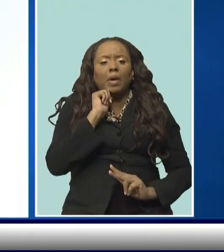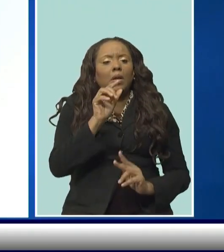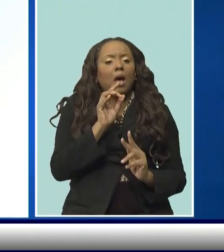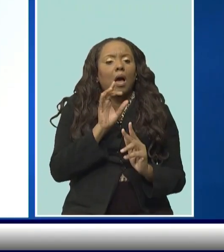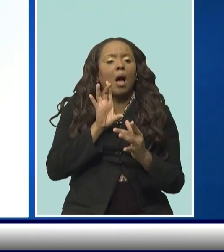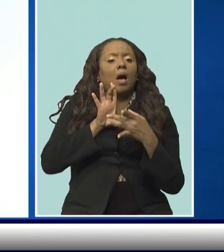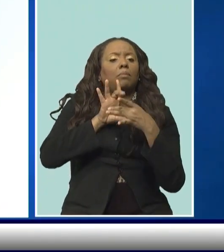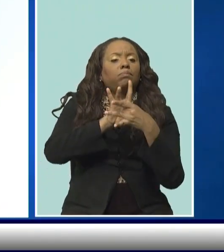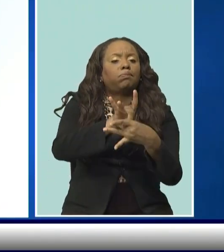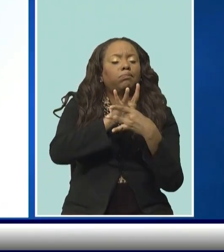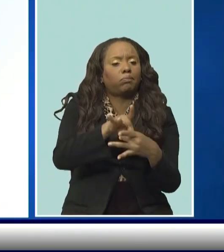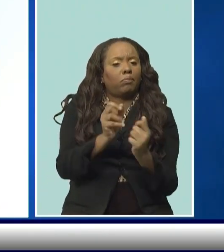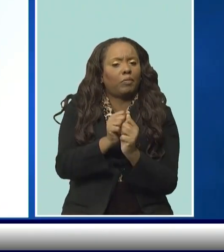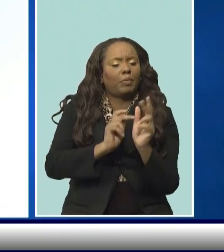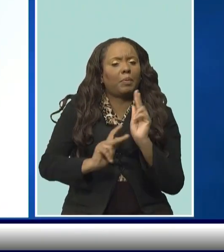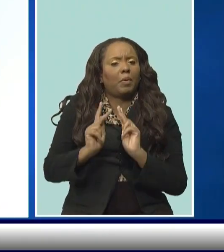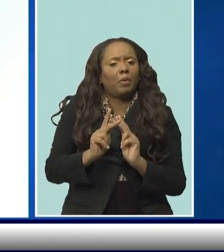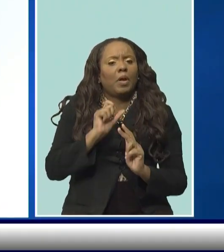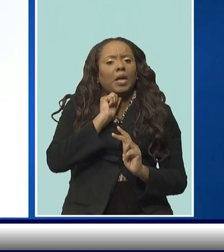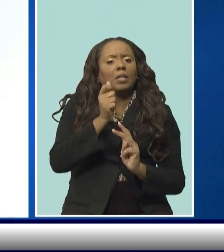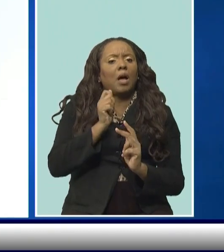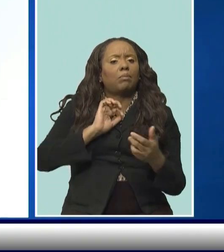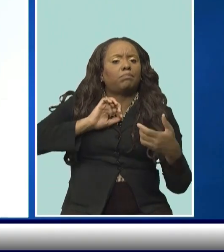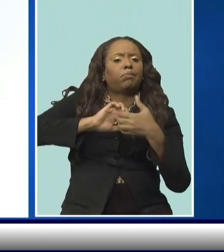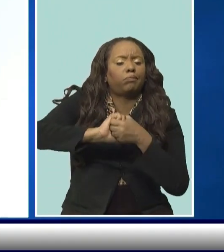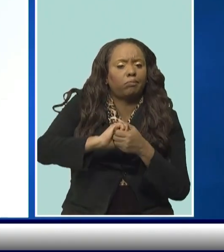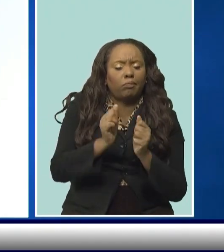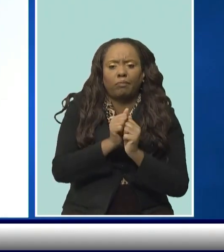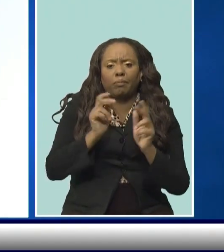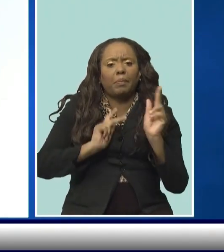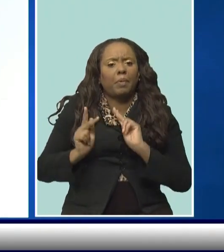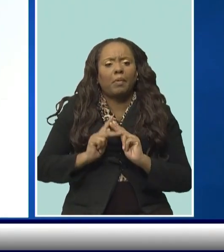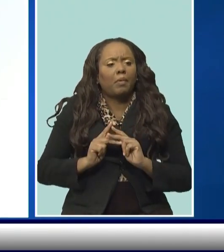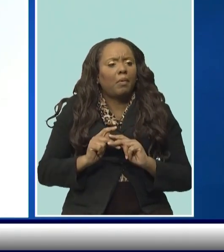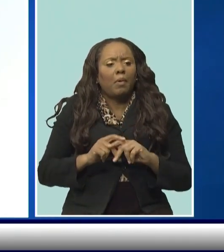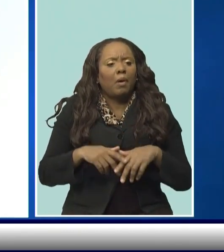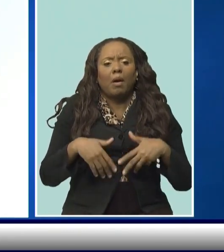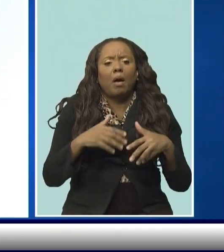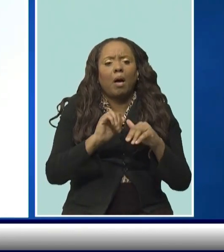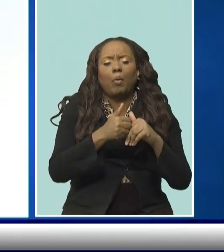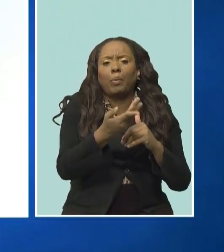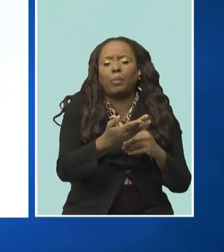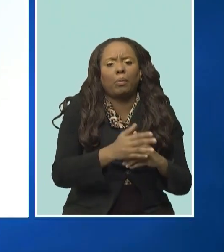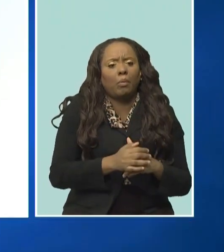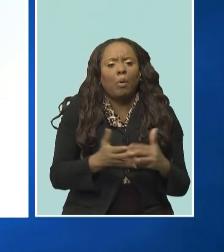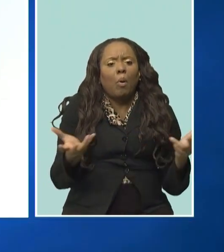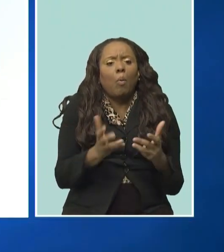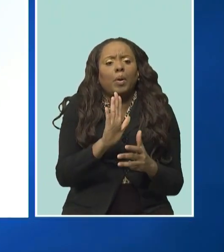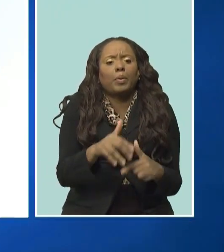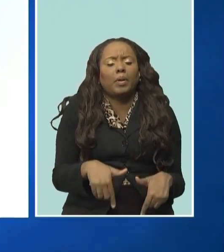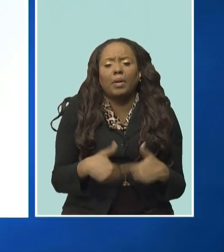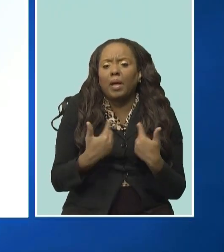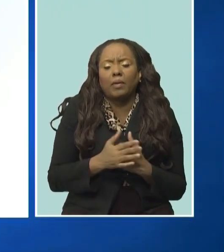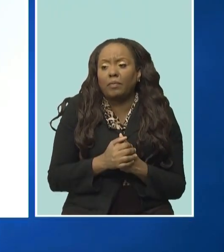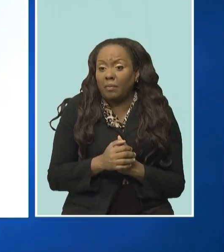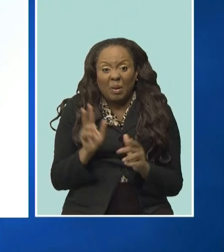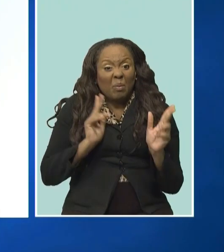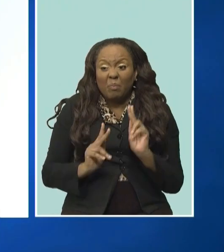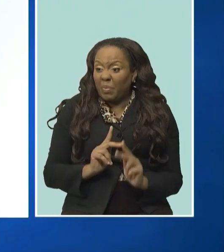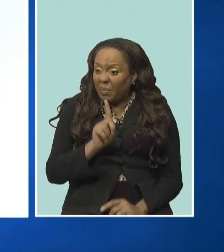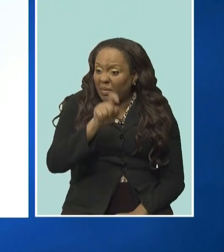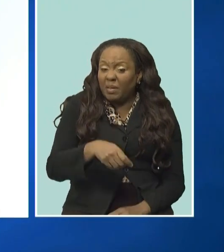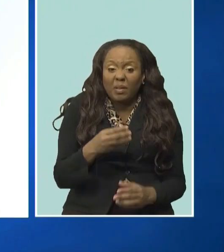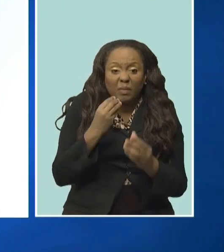their rapidly changing and transforming reality on a day-by-day basis, these people with families to feed, these people who are